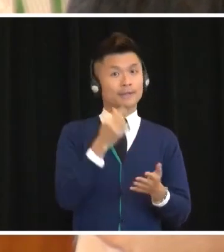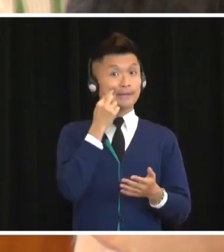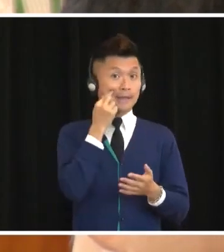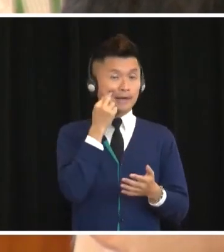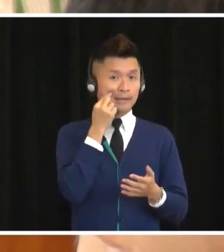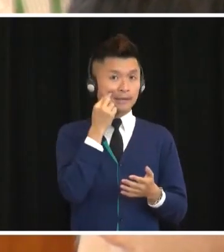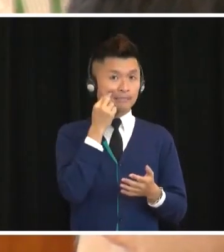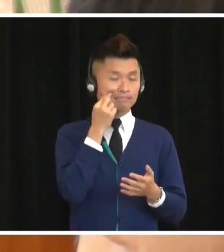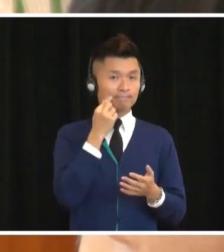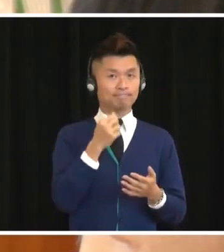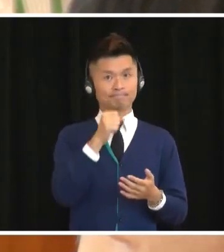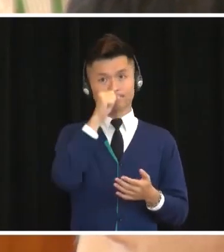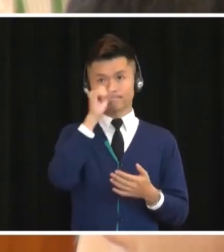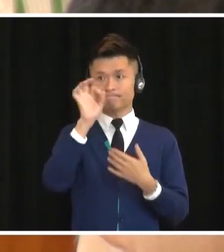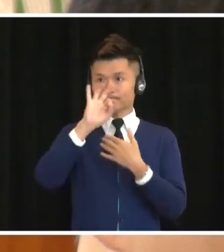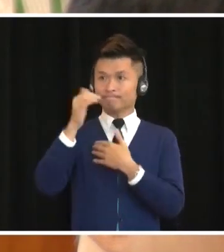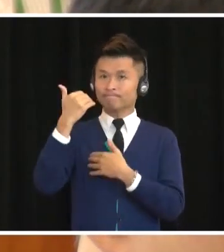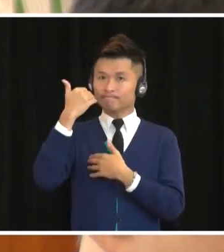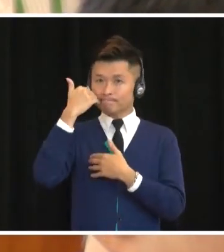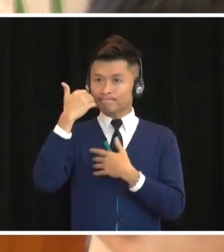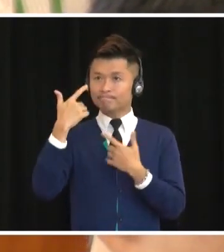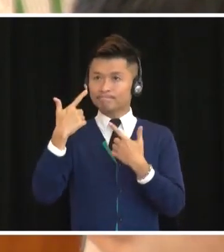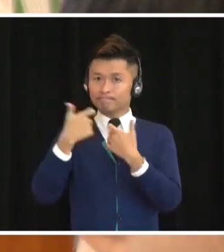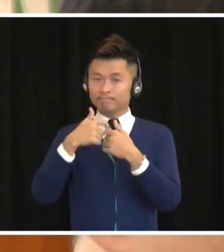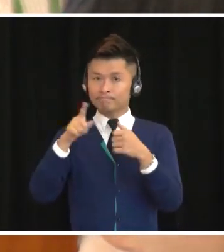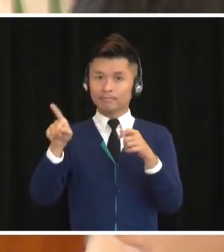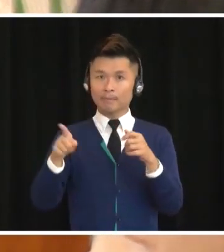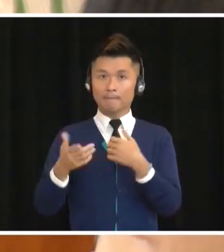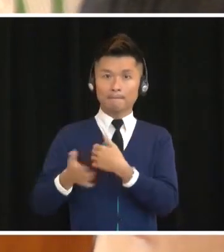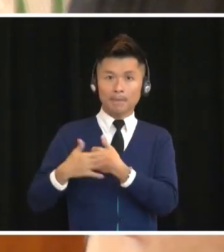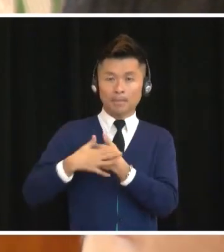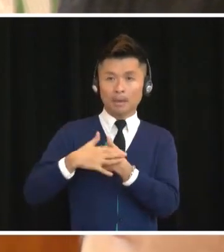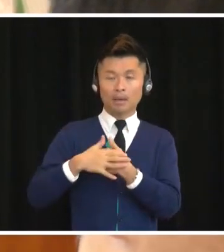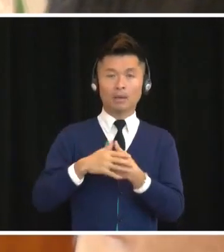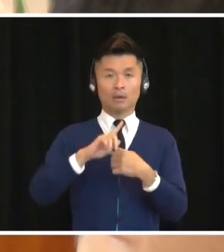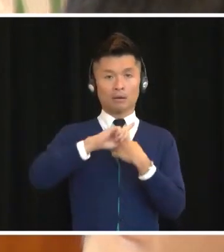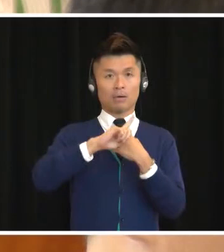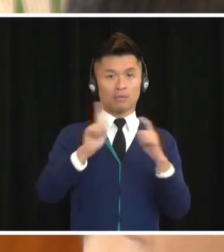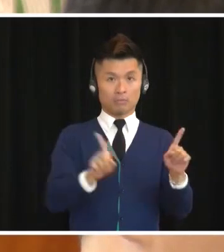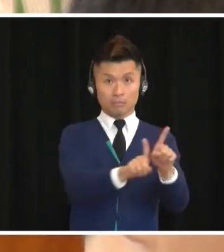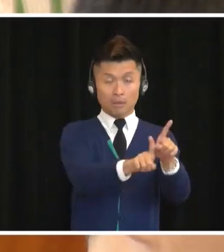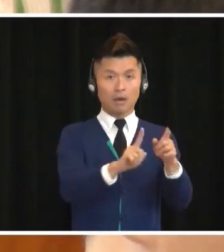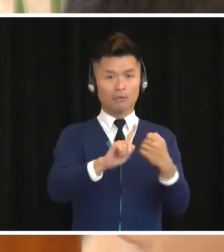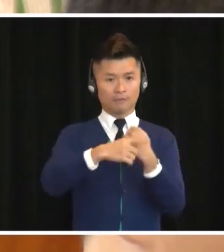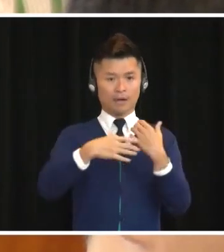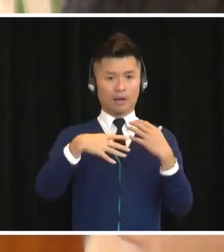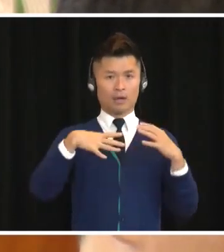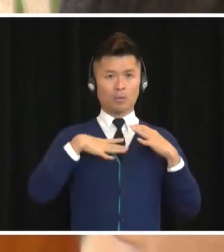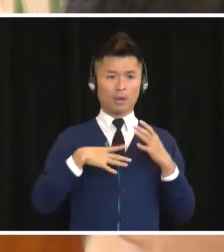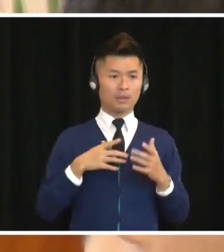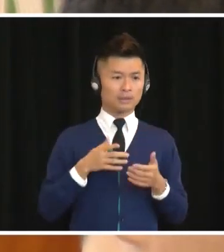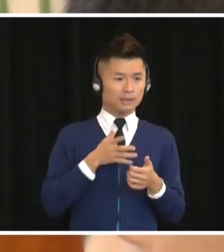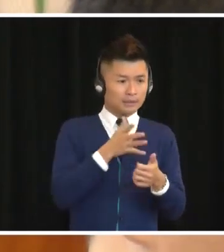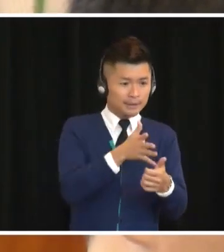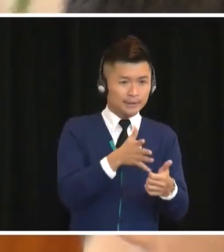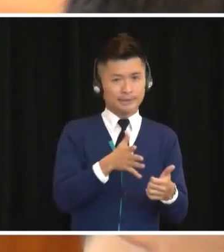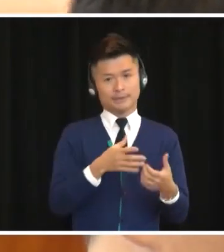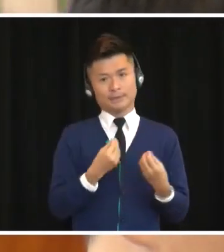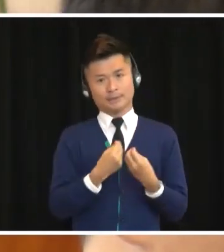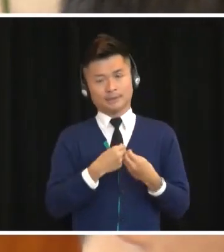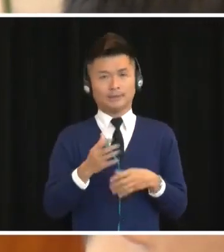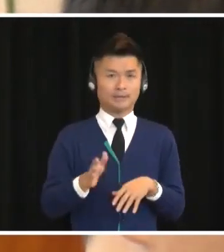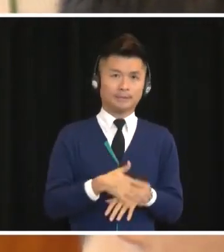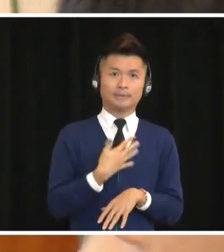be there with them. And if the child is not able to express him or herself properly, we'll ask